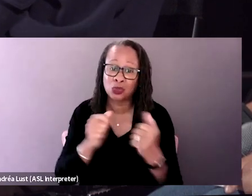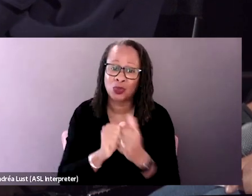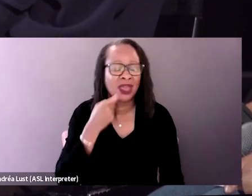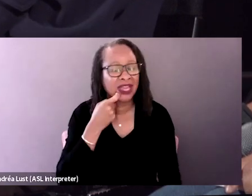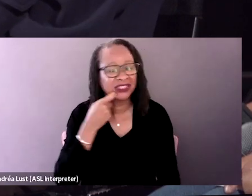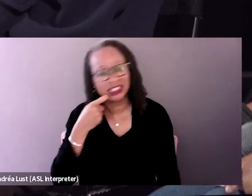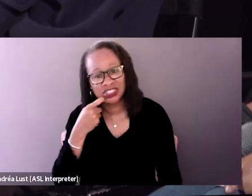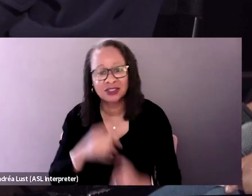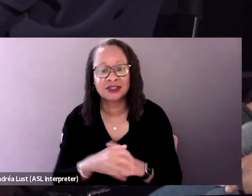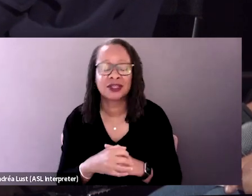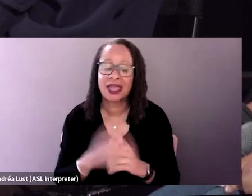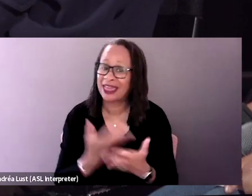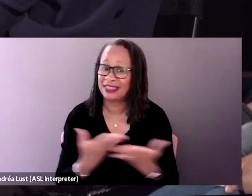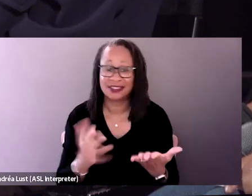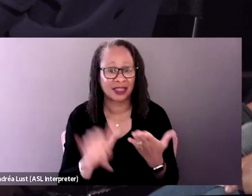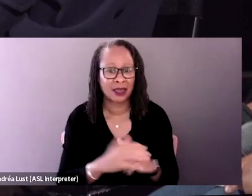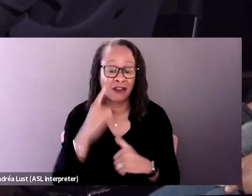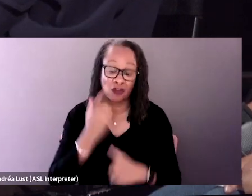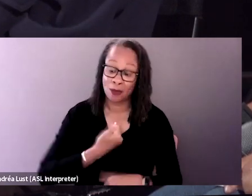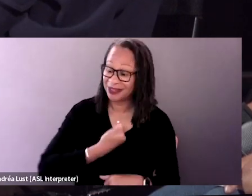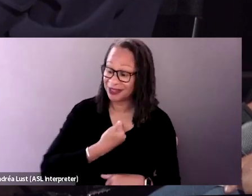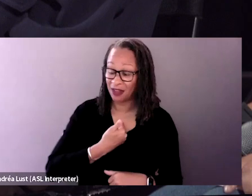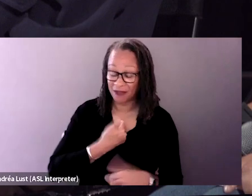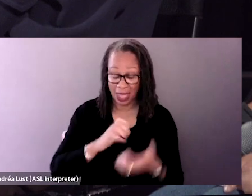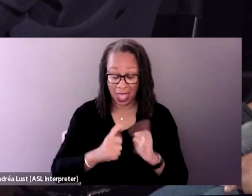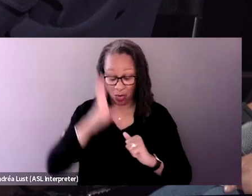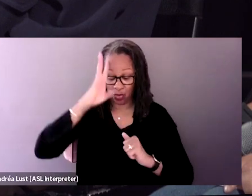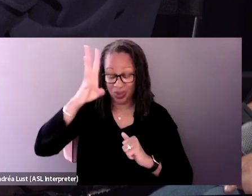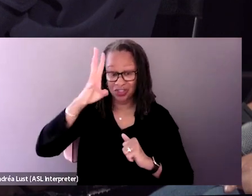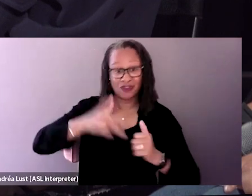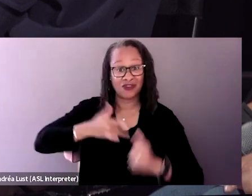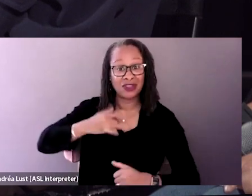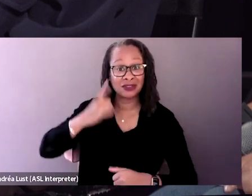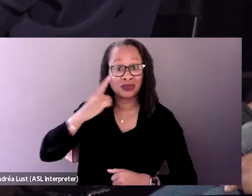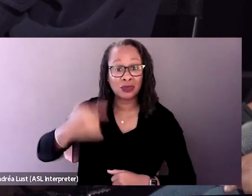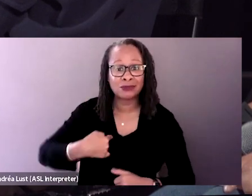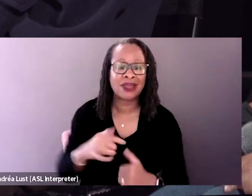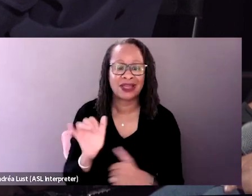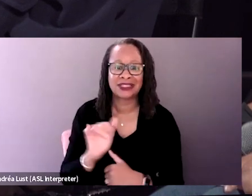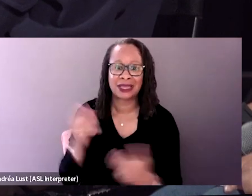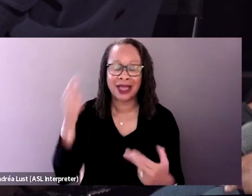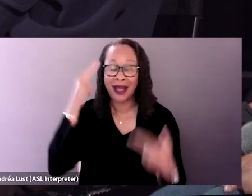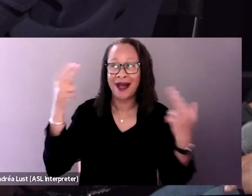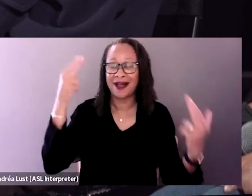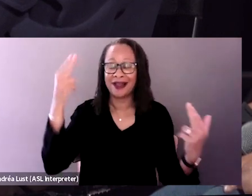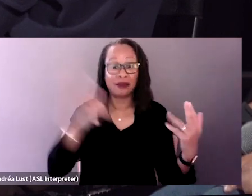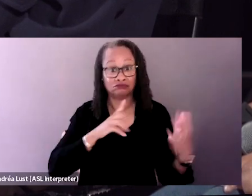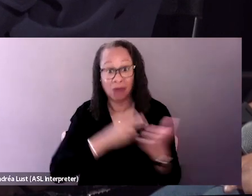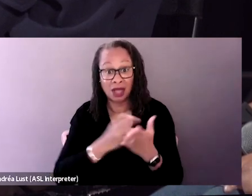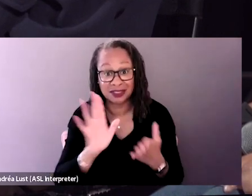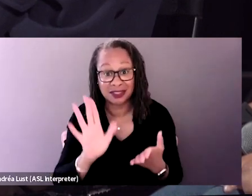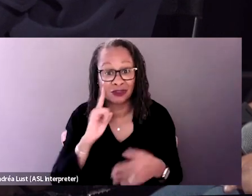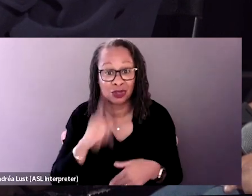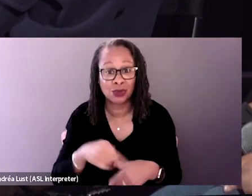and things like that. And to me, the way that creation feels to me, it's like a high, to be honest with you. And it